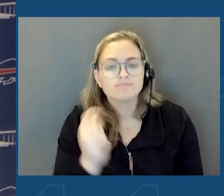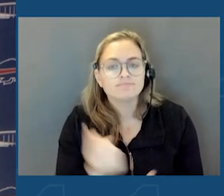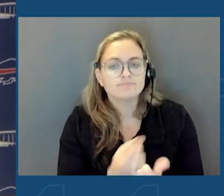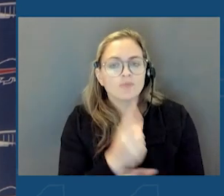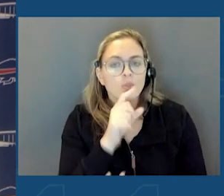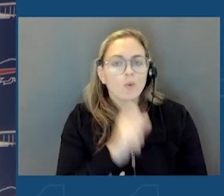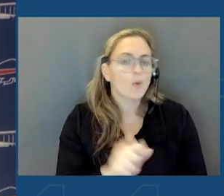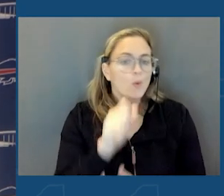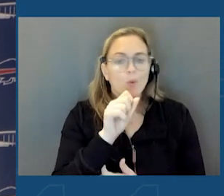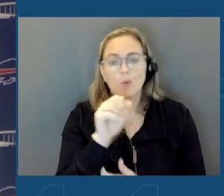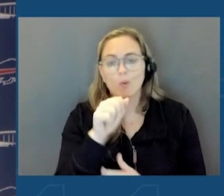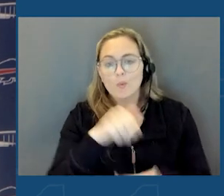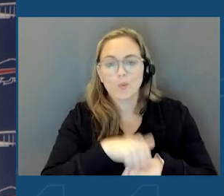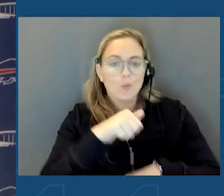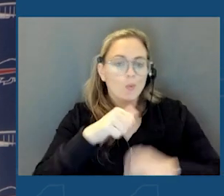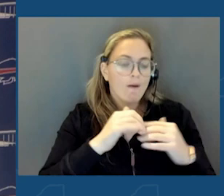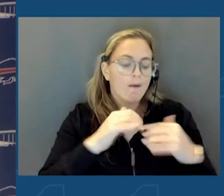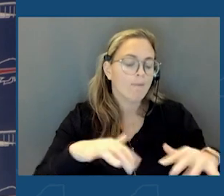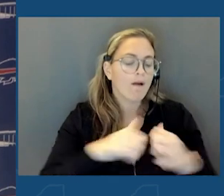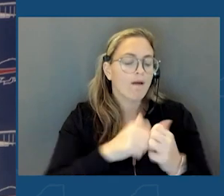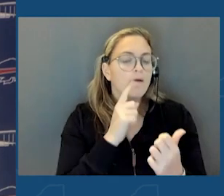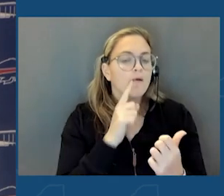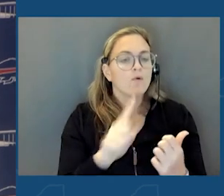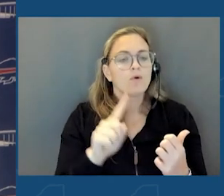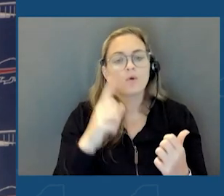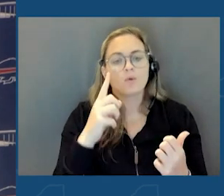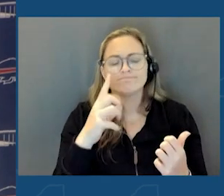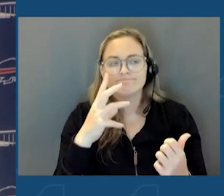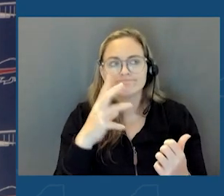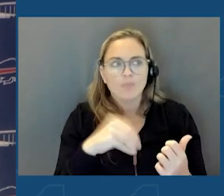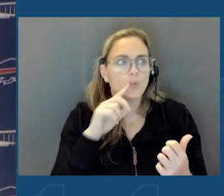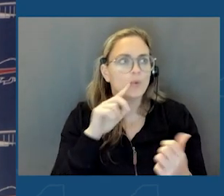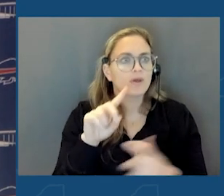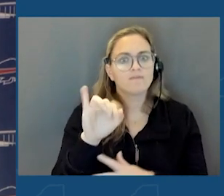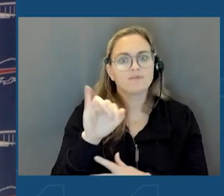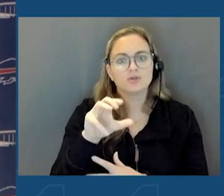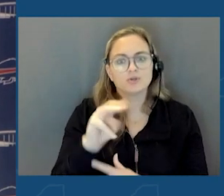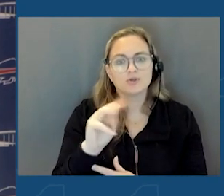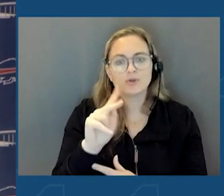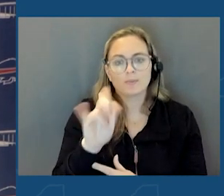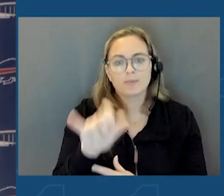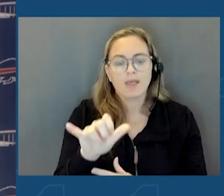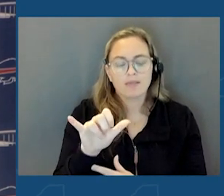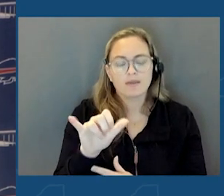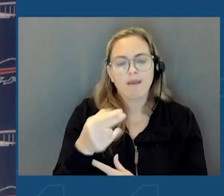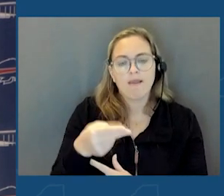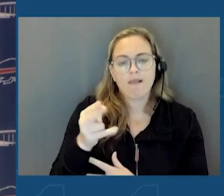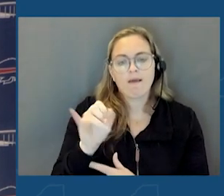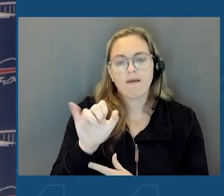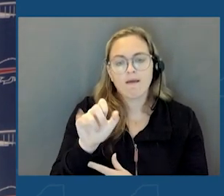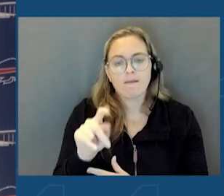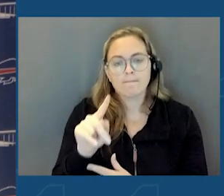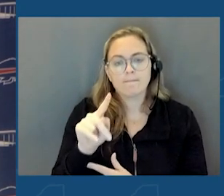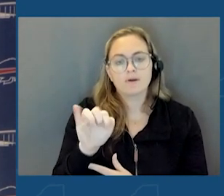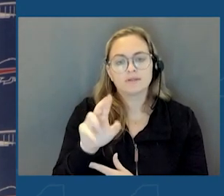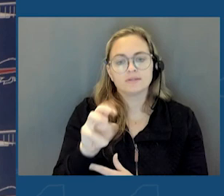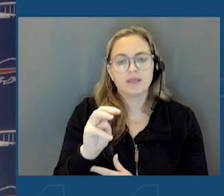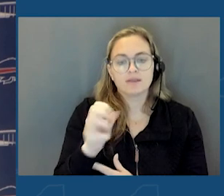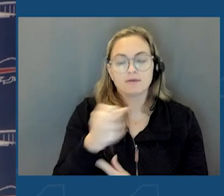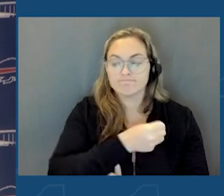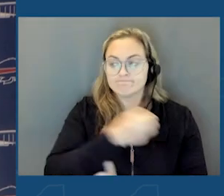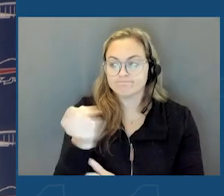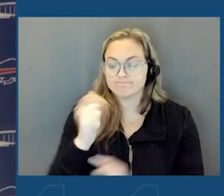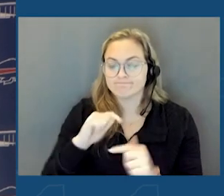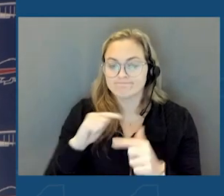to those who saw the glory of the Jim Kelly era at what's now Highmark Stadium, the torch has been passed.